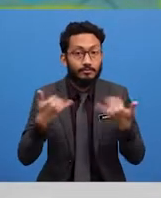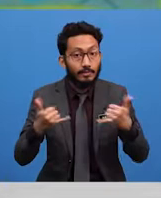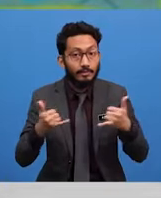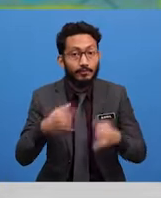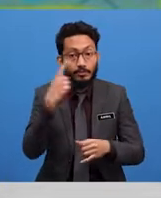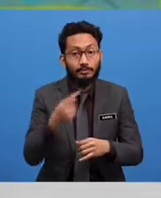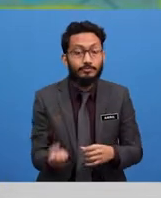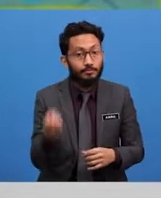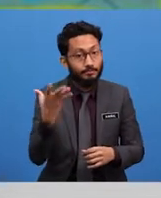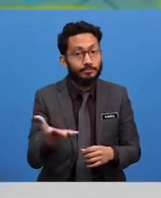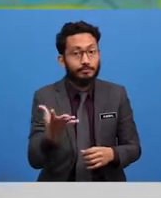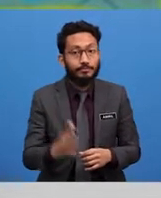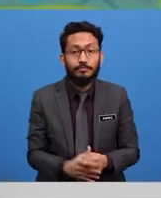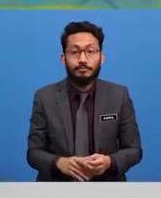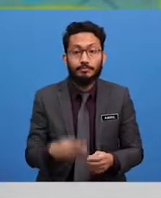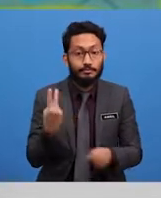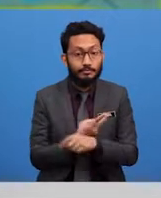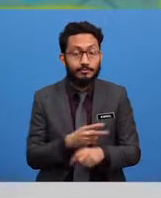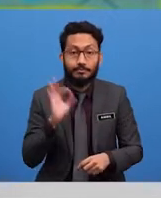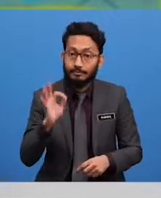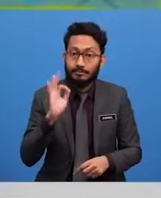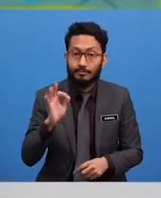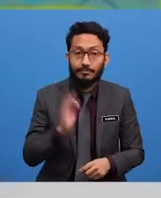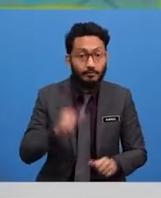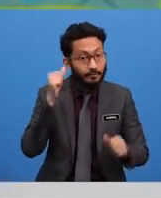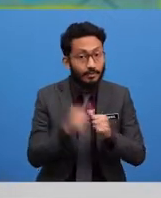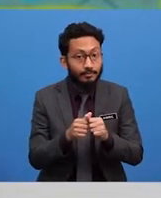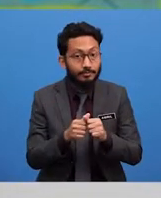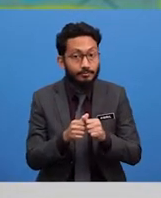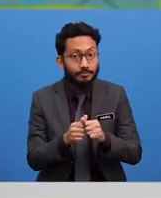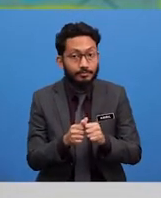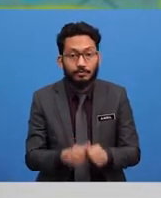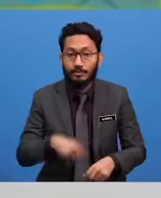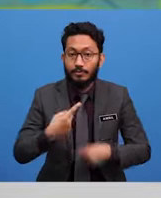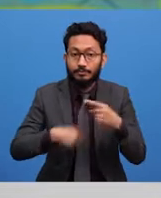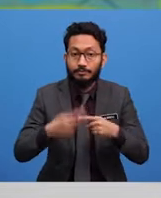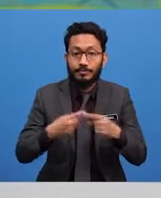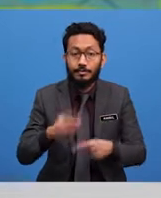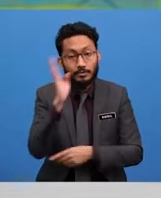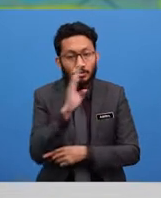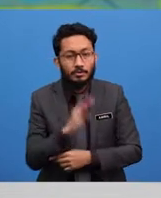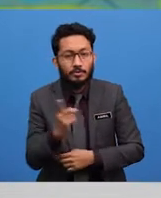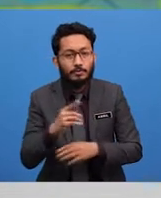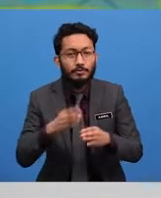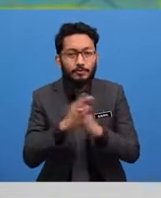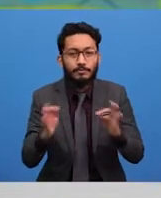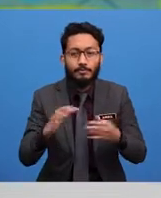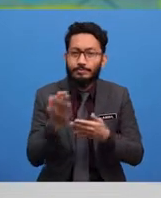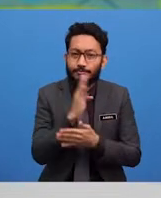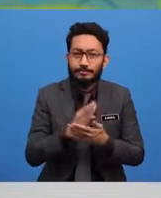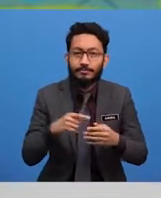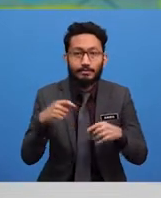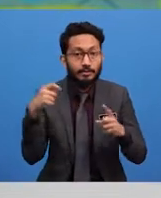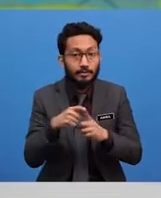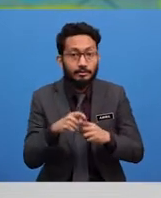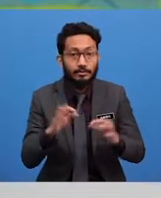Time is very jealous of us. We will only play for a few times, okay?